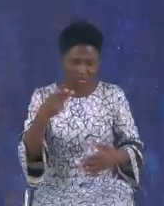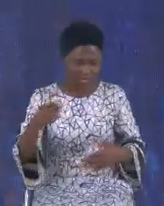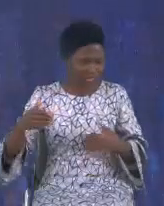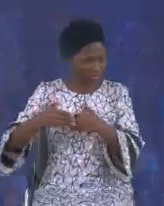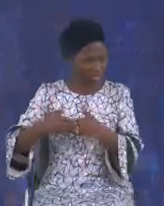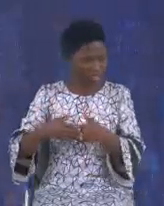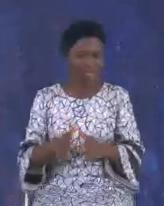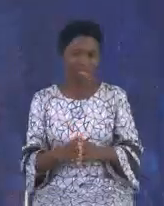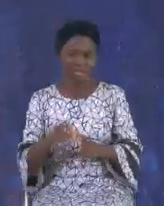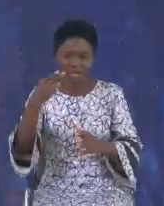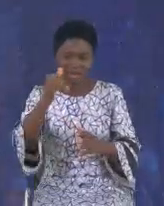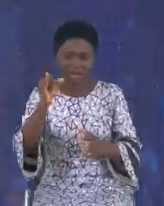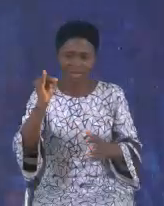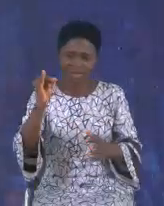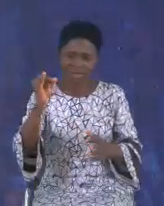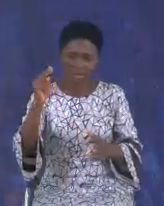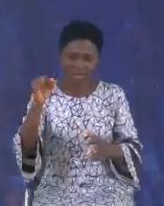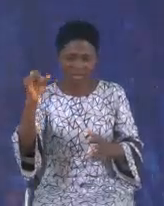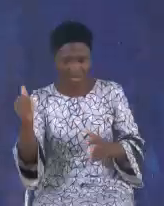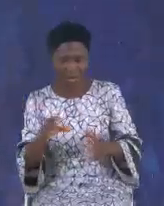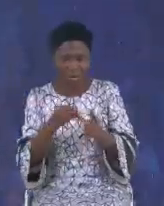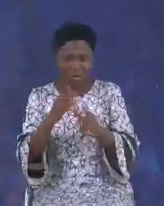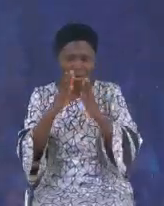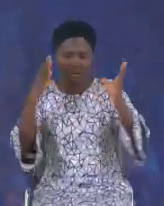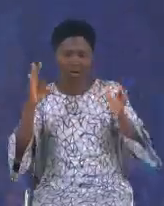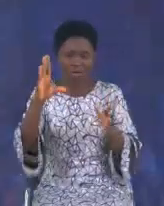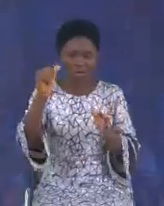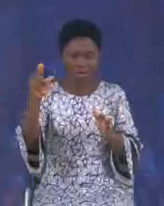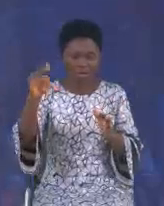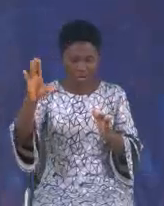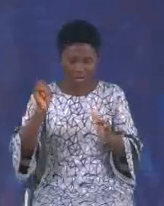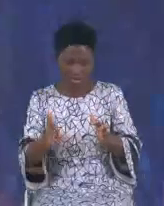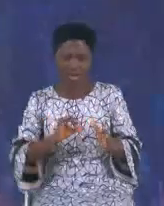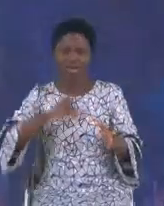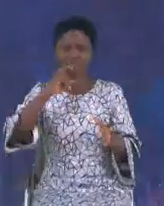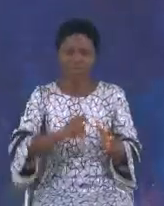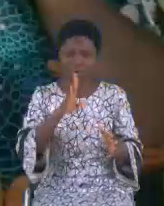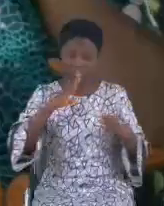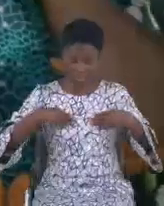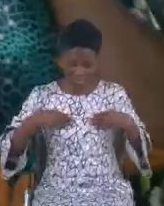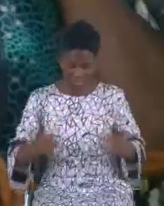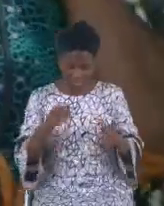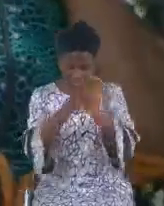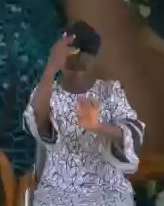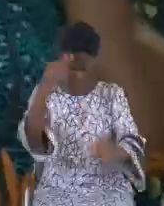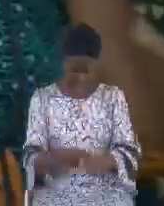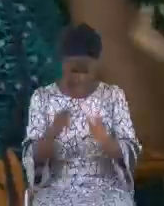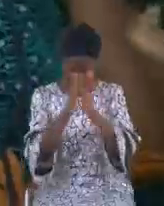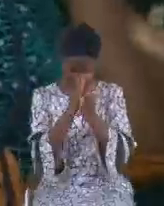elephantiasis, or the swelling of cancer, I command, be healed in Jesus'